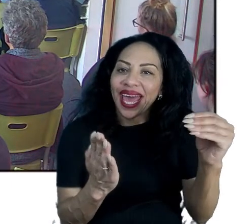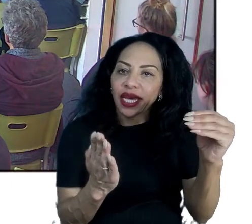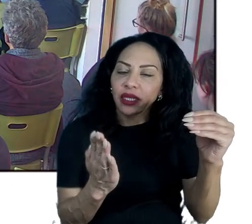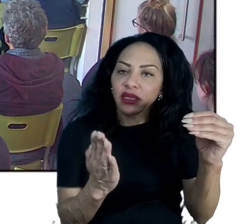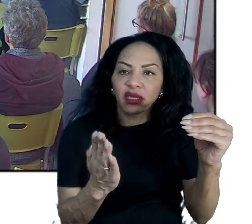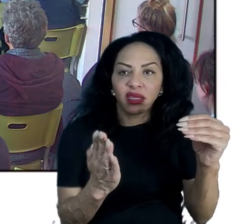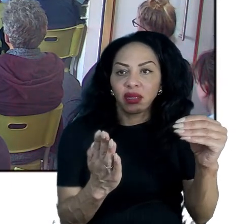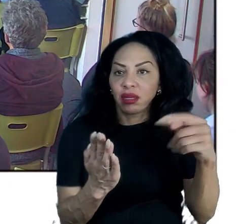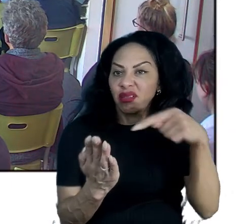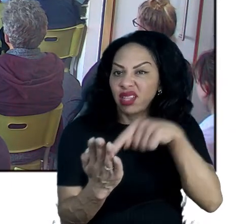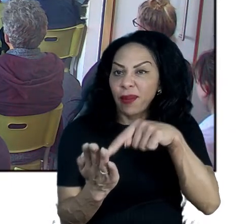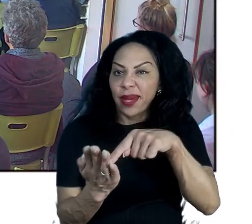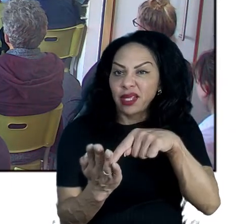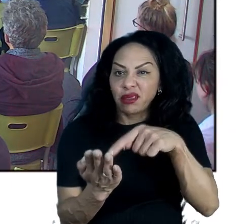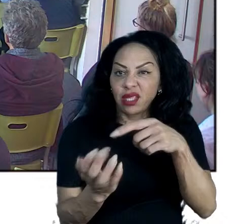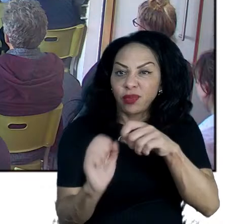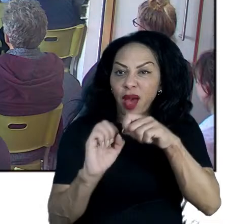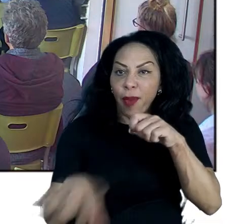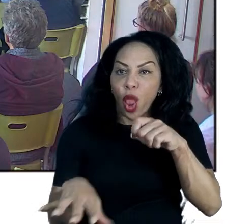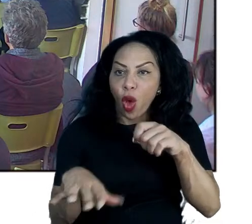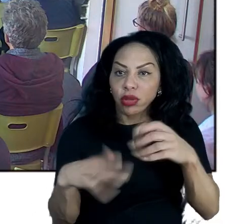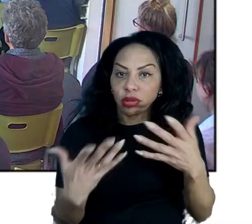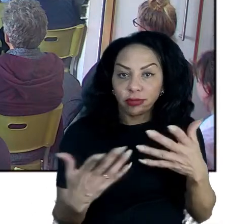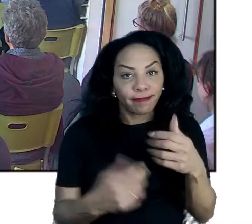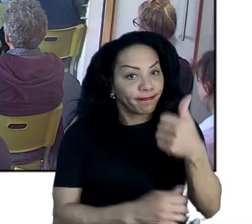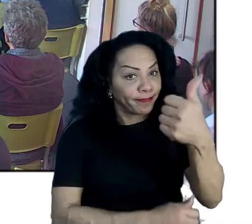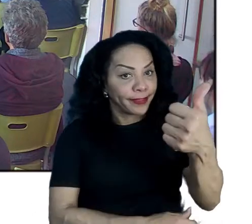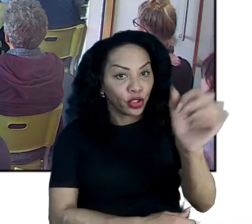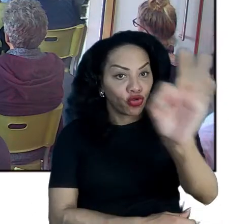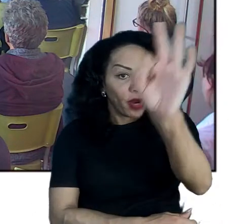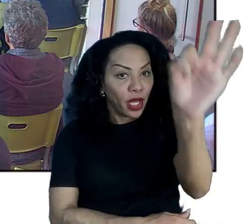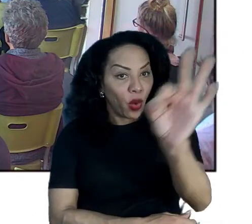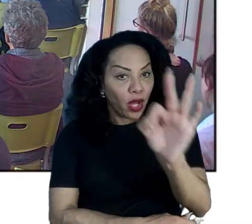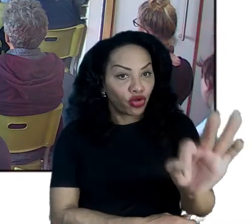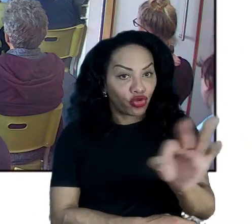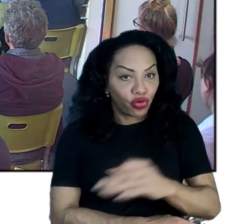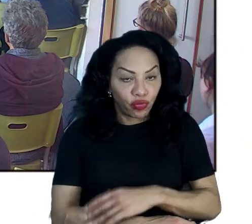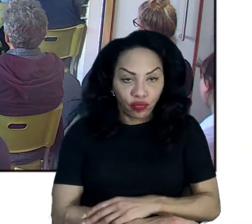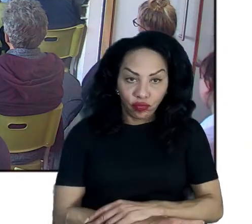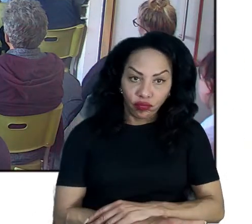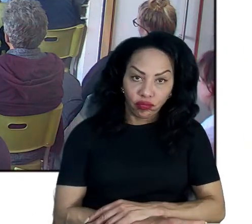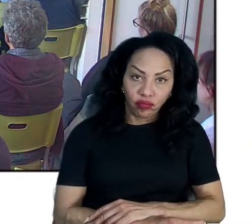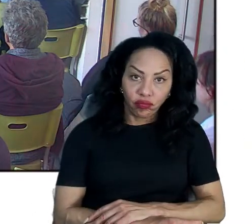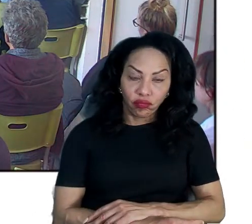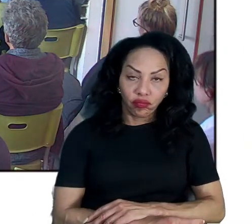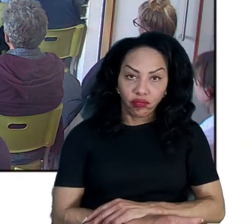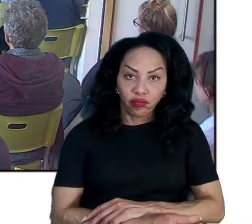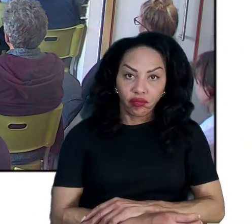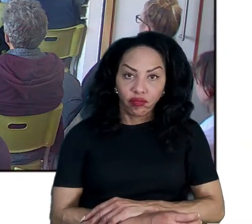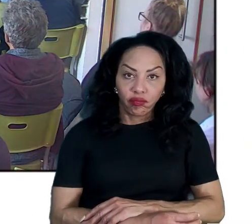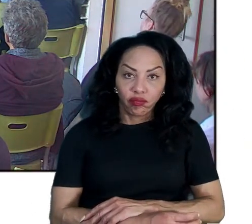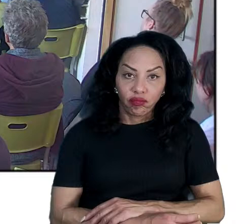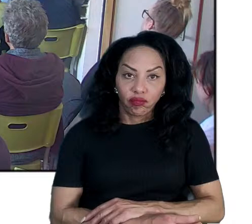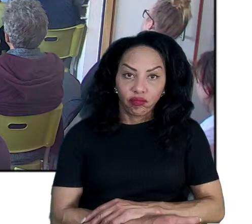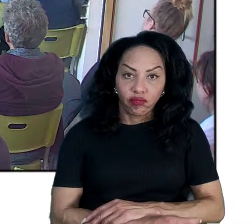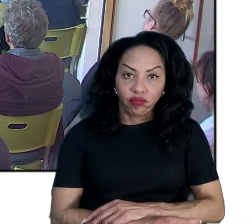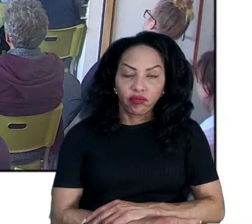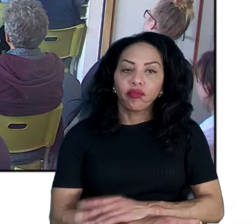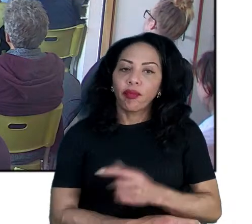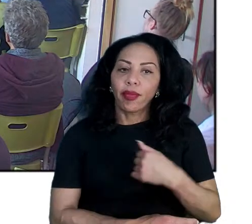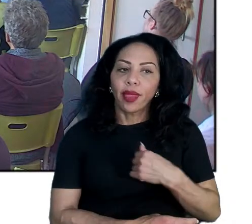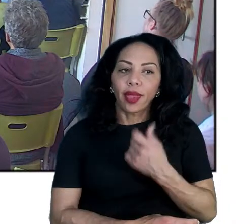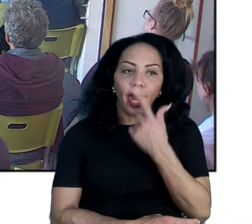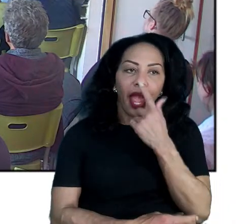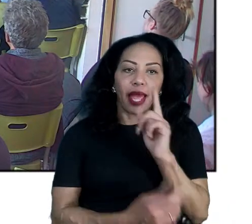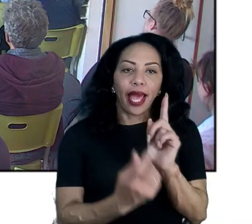lost? That's a great question, and I would say I have some things to say to that. I'm